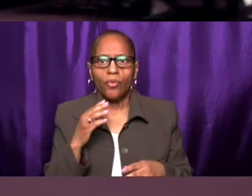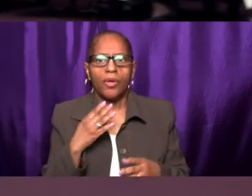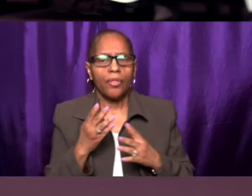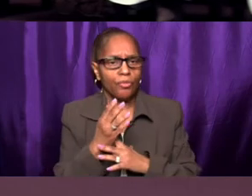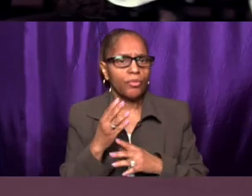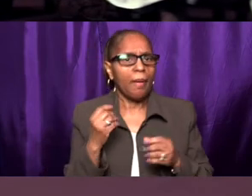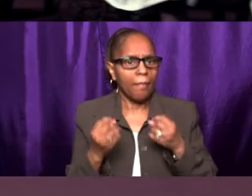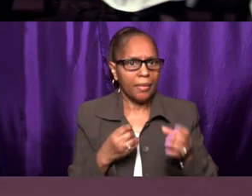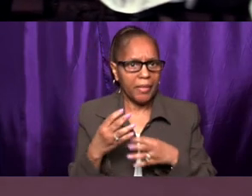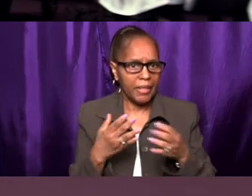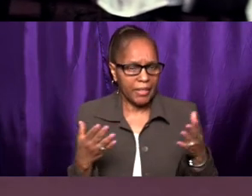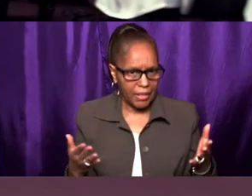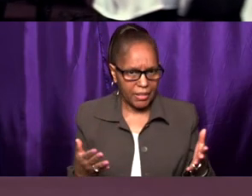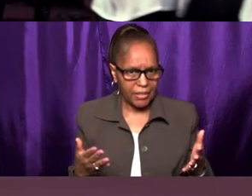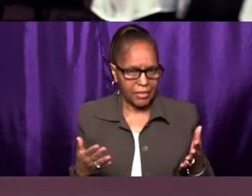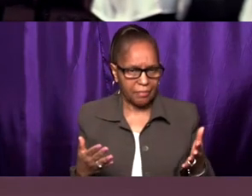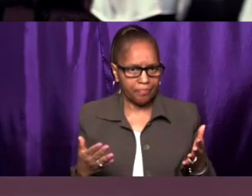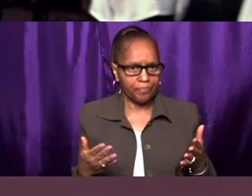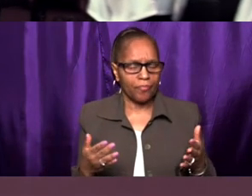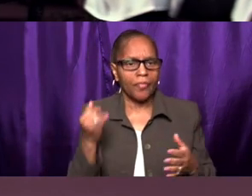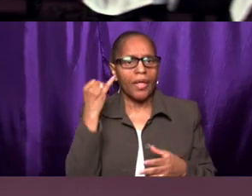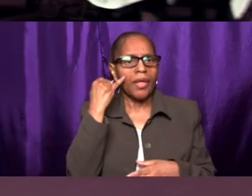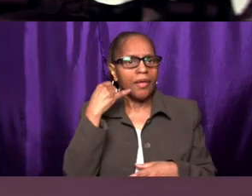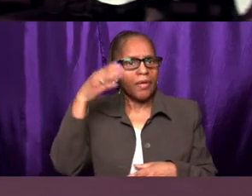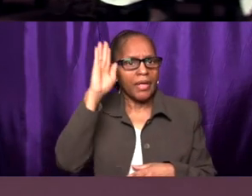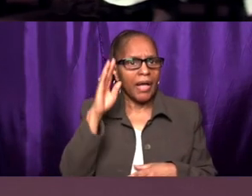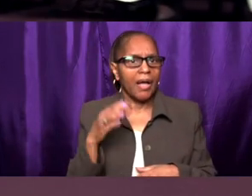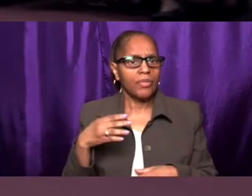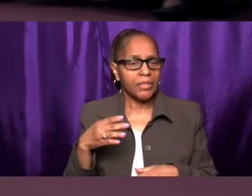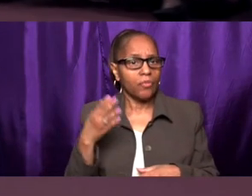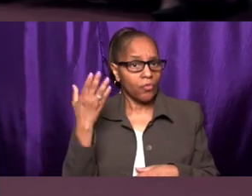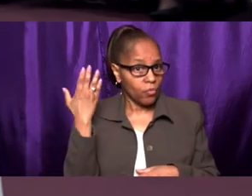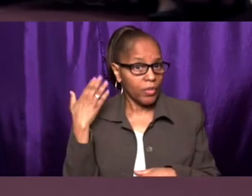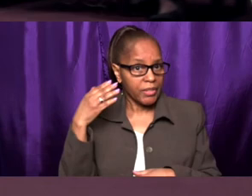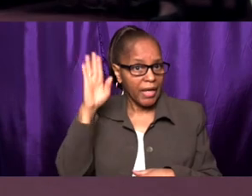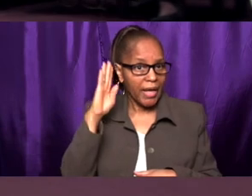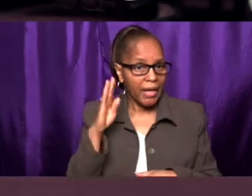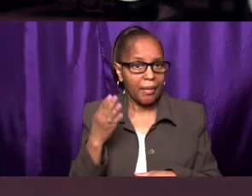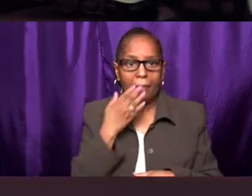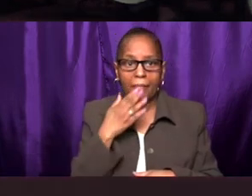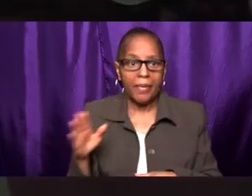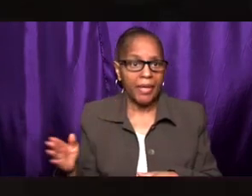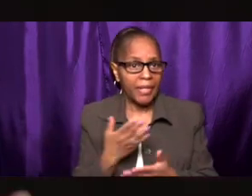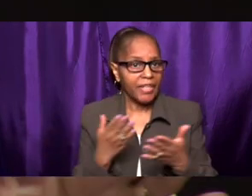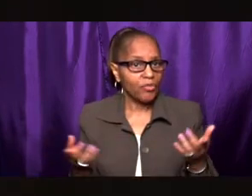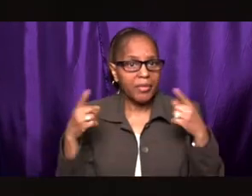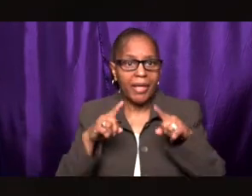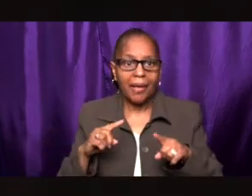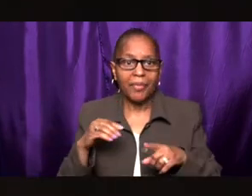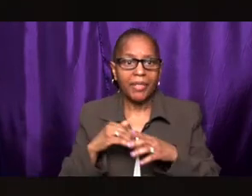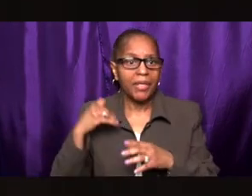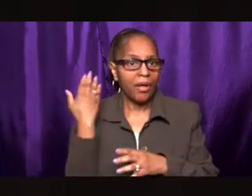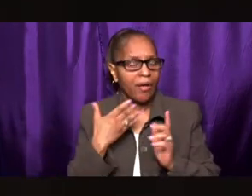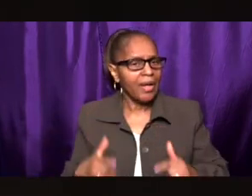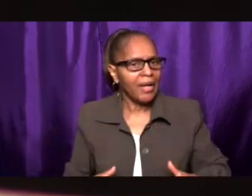God and die. Because if God was really God, we wouldn't be going through some of the stuff we're going through. But you got to understand, it's then when you got